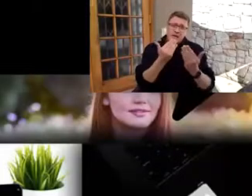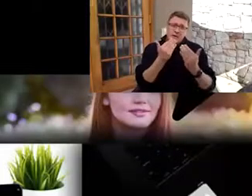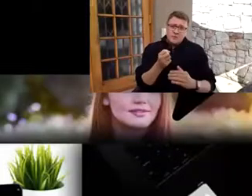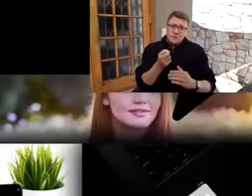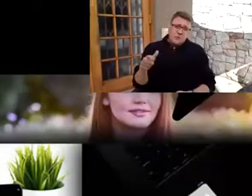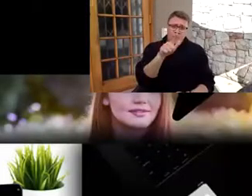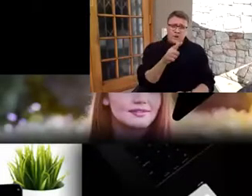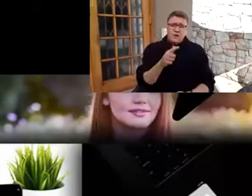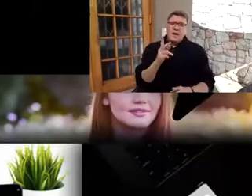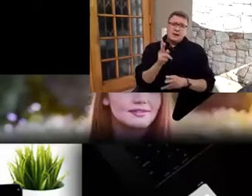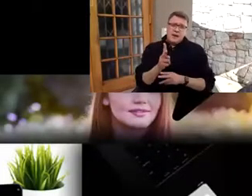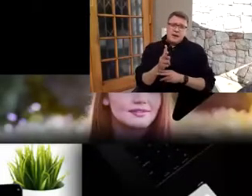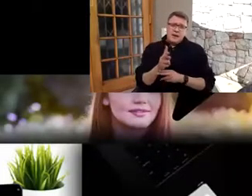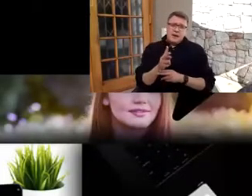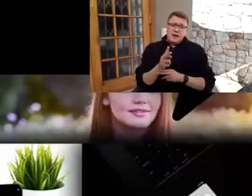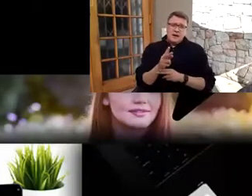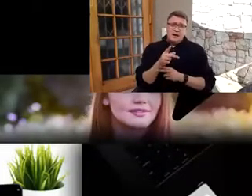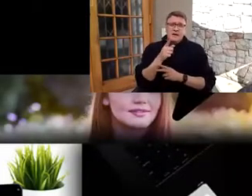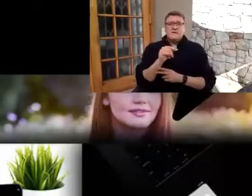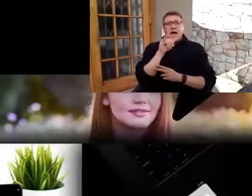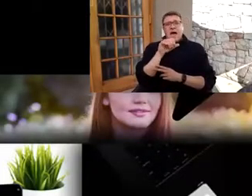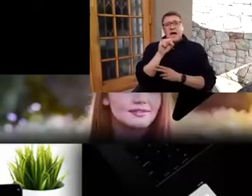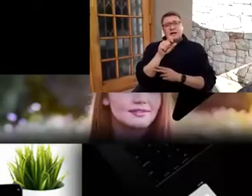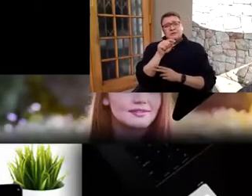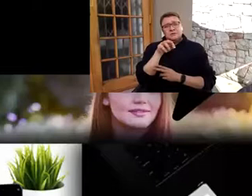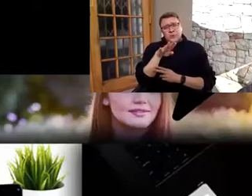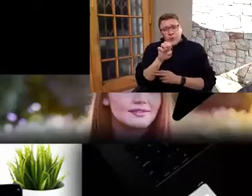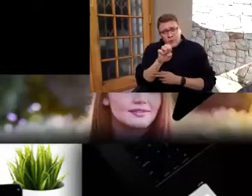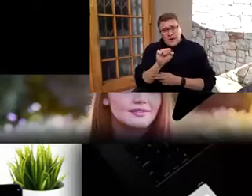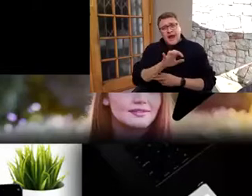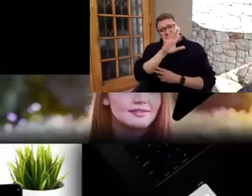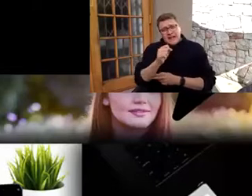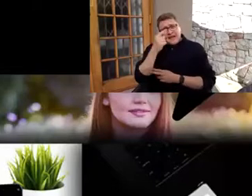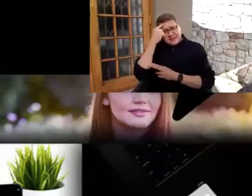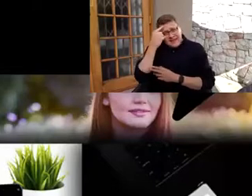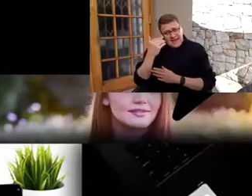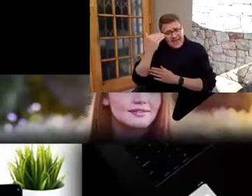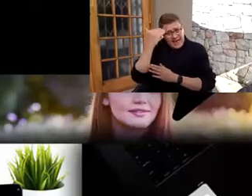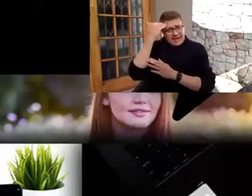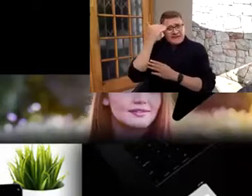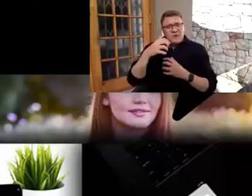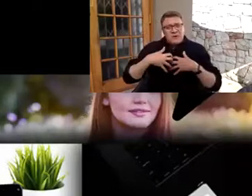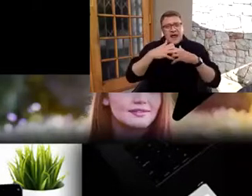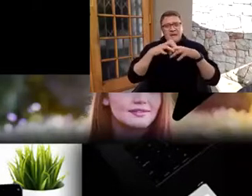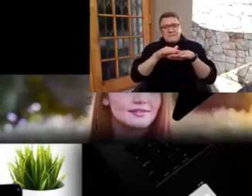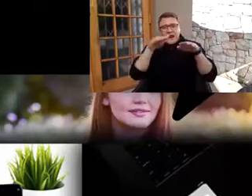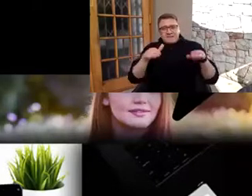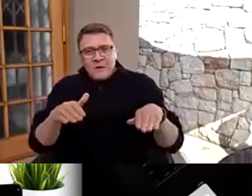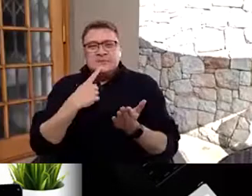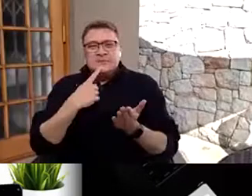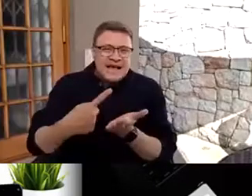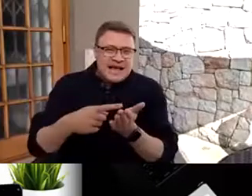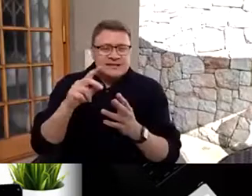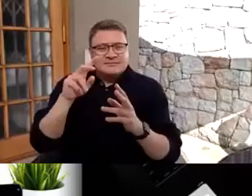for iStore and iSchool Africa and Think Ahead for creating this platform to discuss the topic of